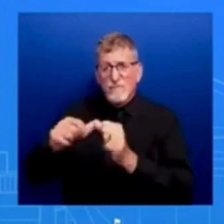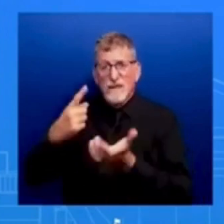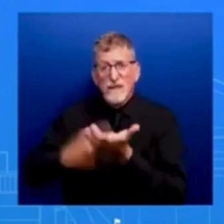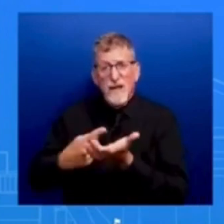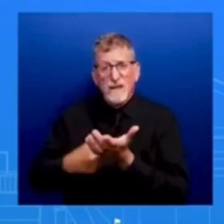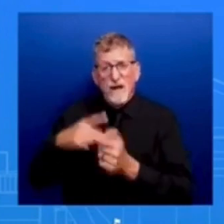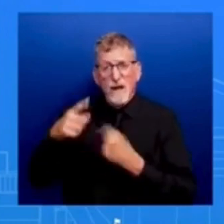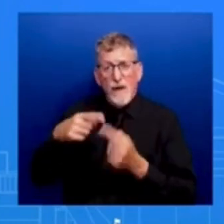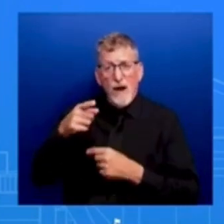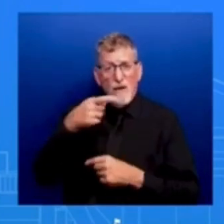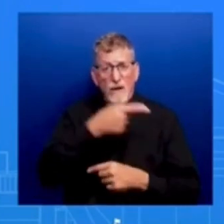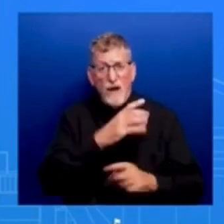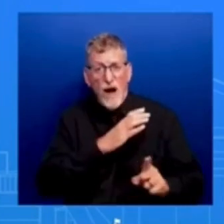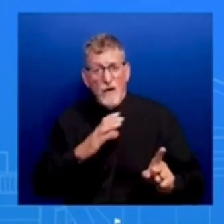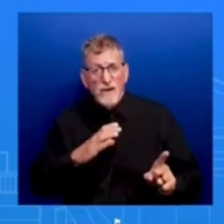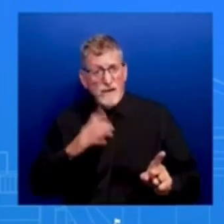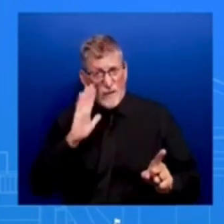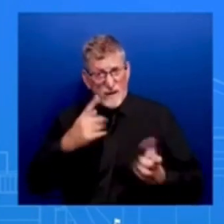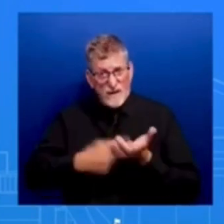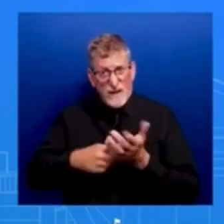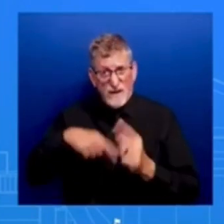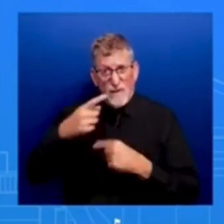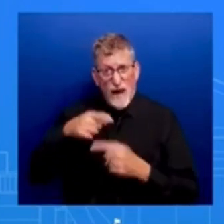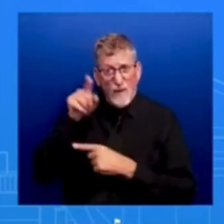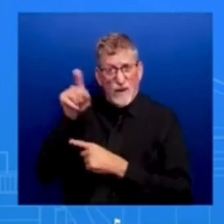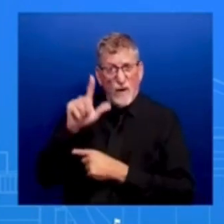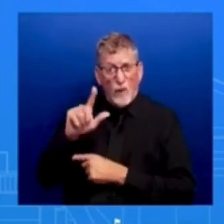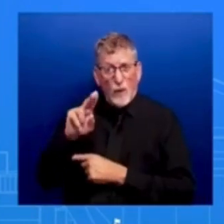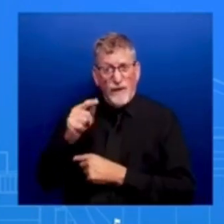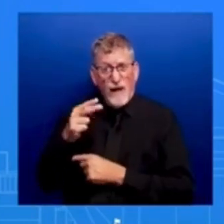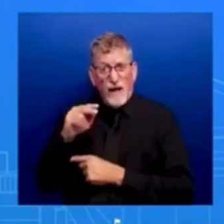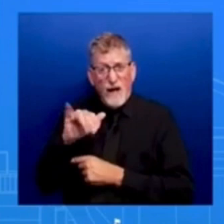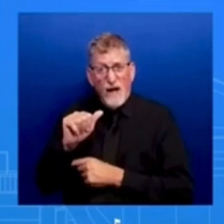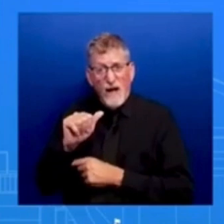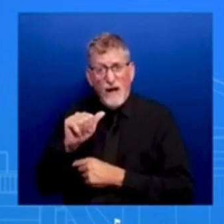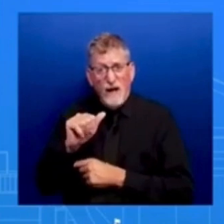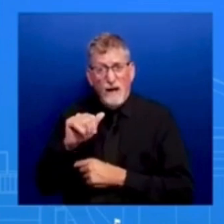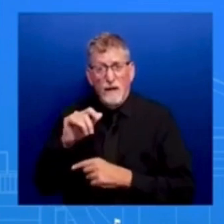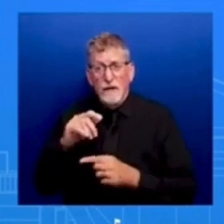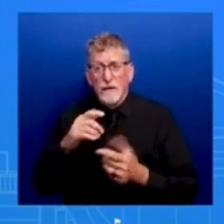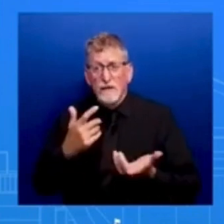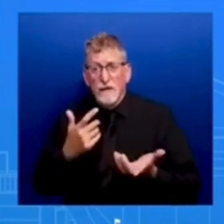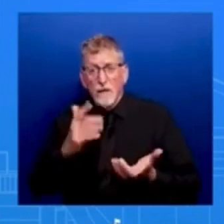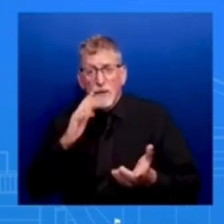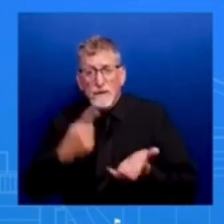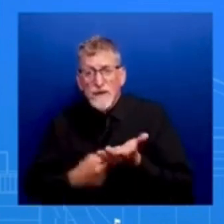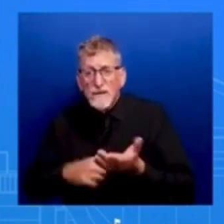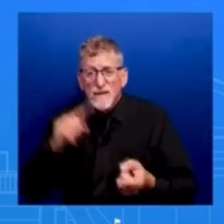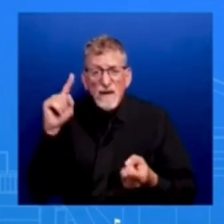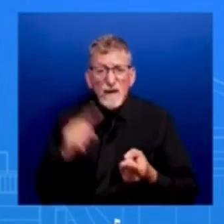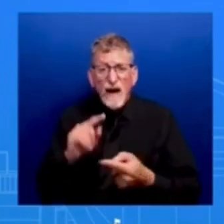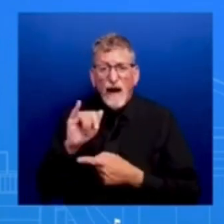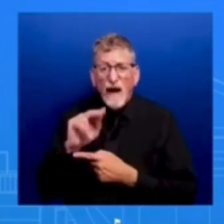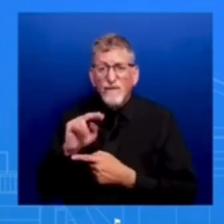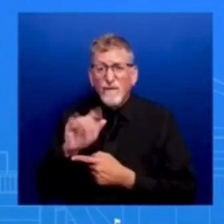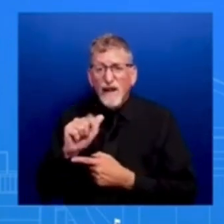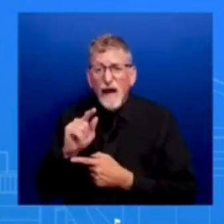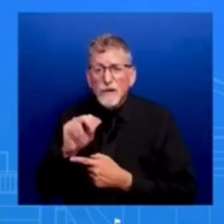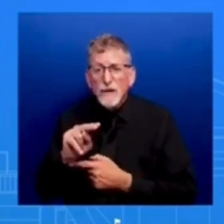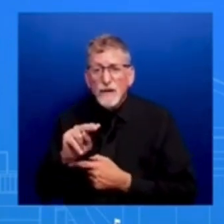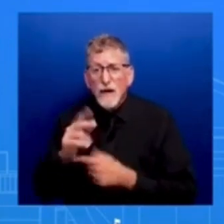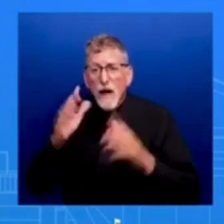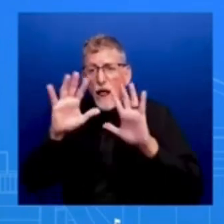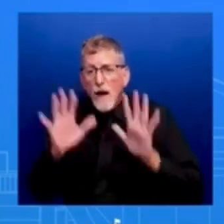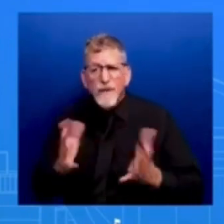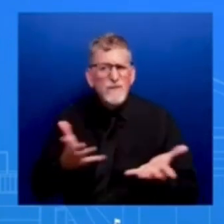was I mean, but we can't poo-poo that. That was an incredibly important piece of legislation that we are